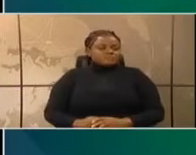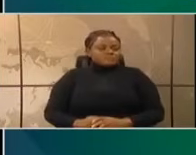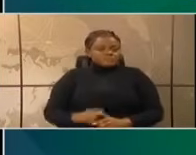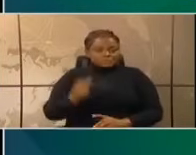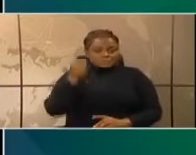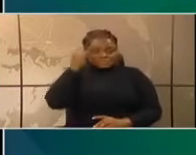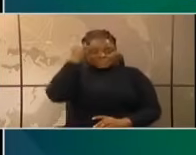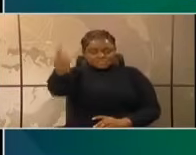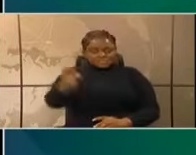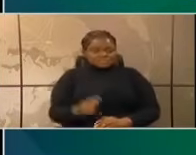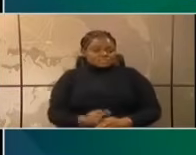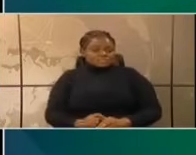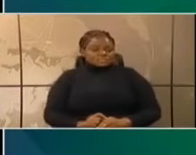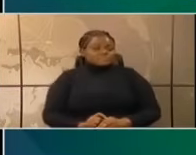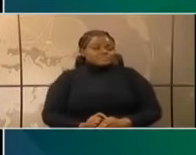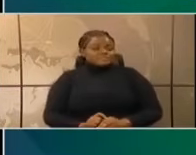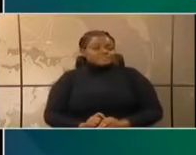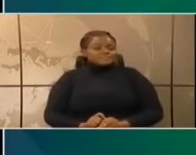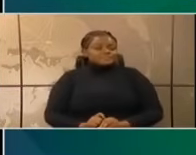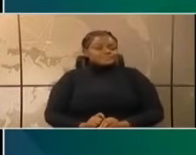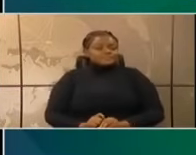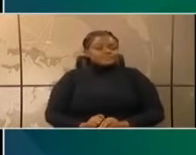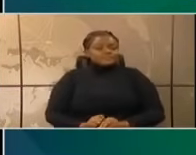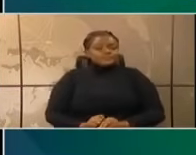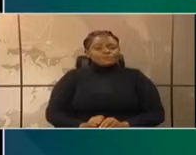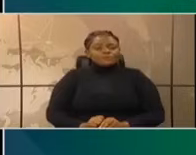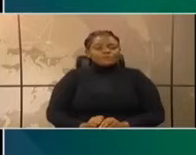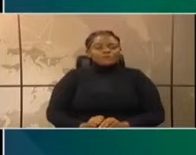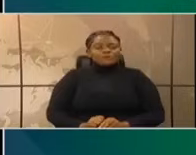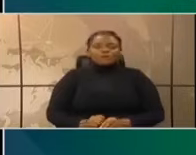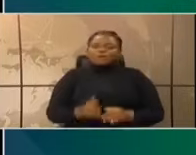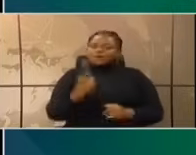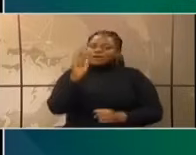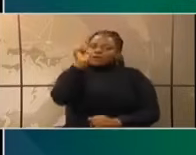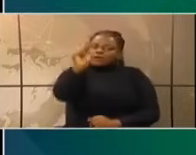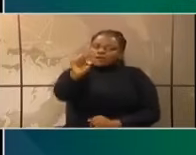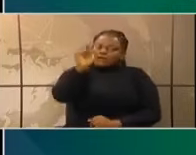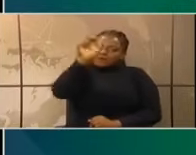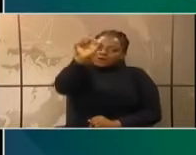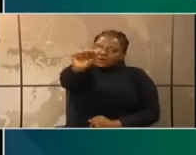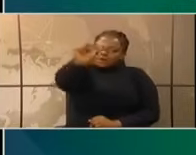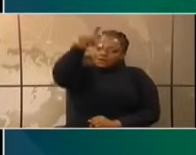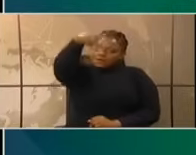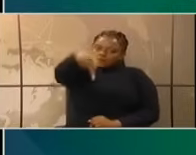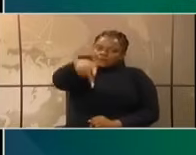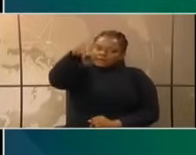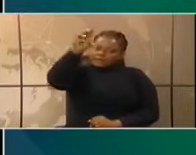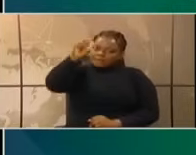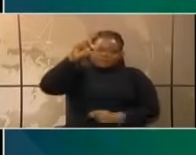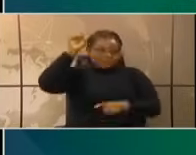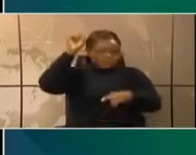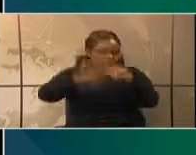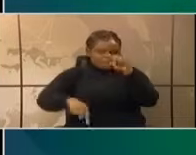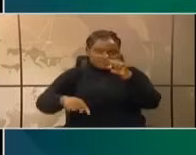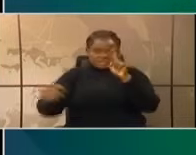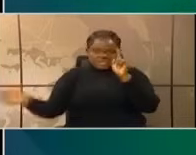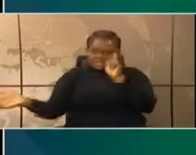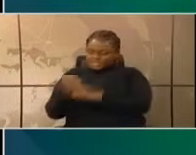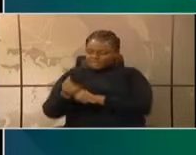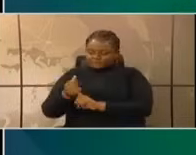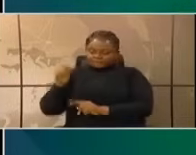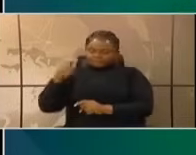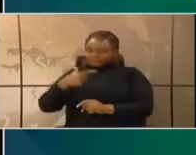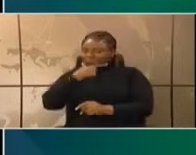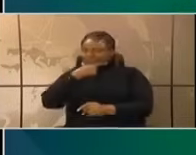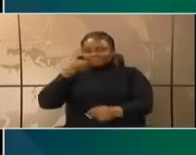What's that? Captain Smart, the king of morning. Now, point to me, Chia Kufado Bada. Because what may I tell